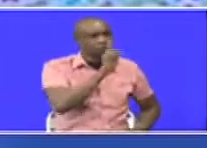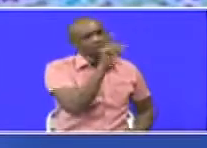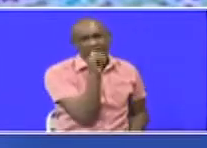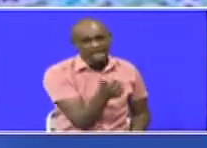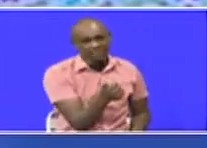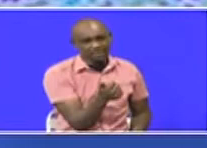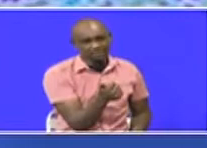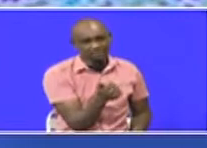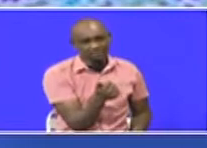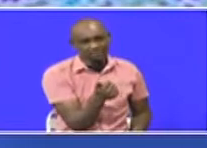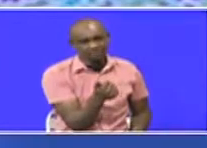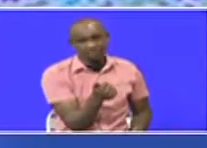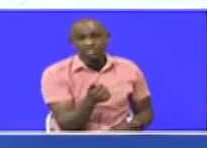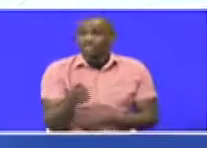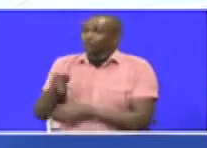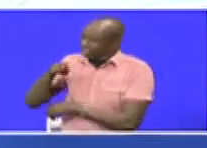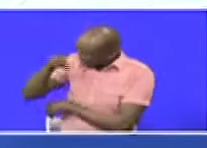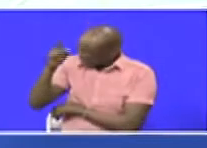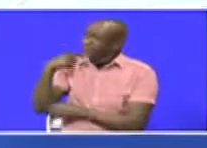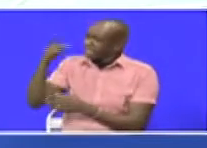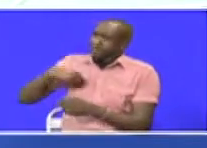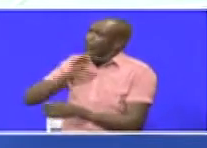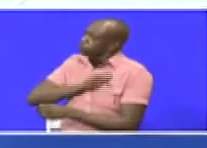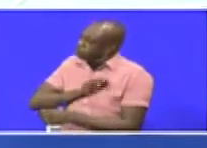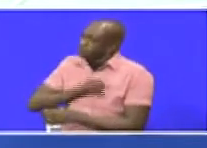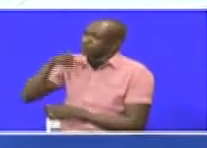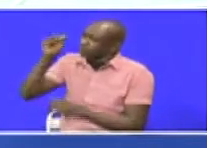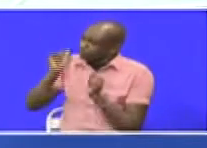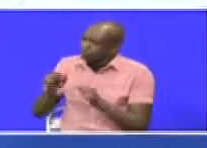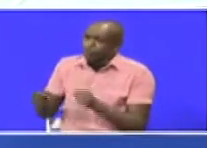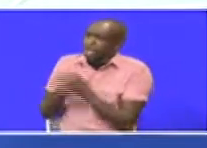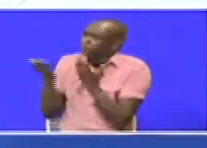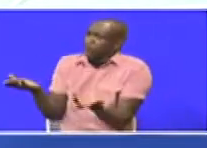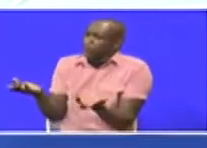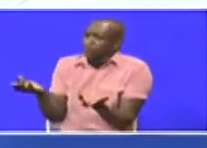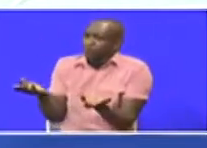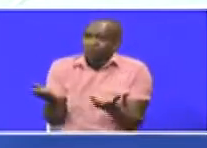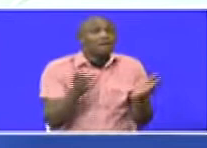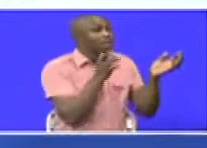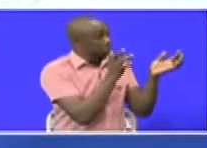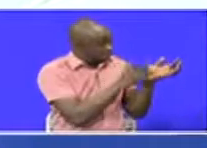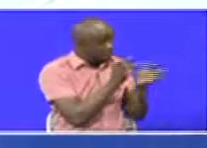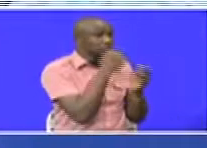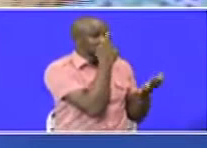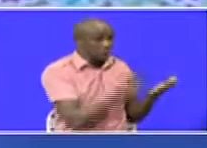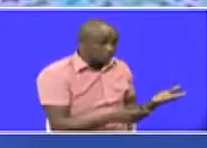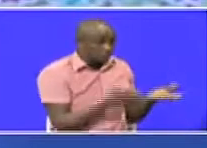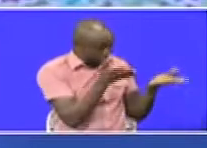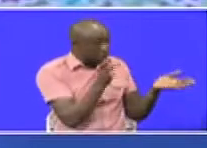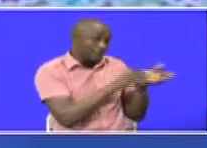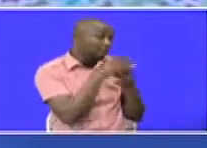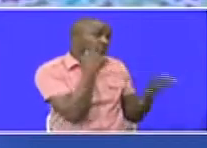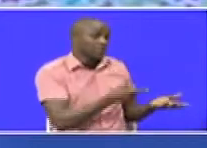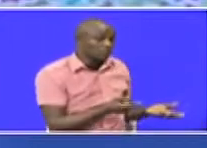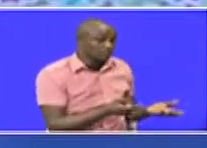to what extent should someone vumilia? And you're a Christian. Yes. So at what point can you now leave? Is it okay to leave? Okay, now, the Bible says, you know me, I always go to the Bible. Yeah?